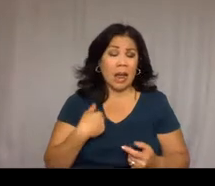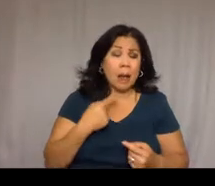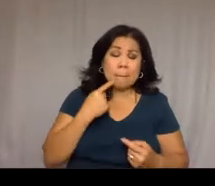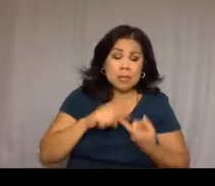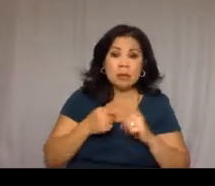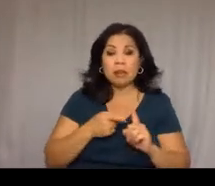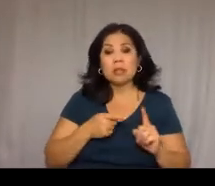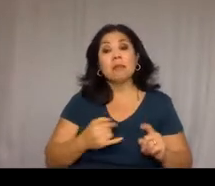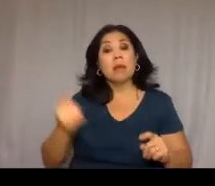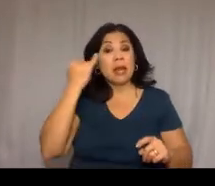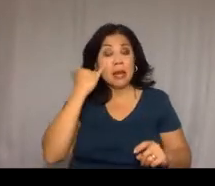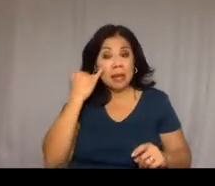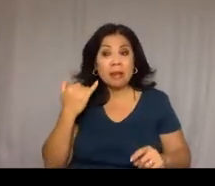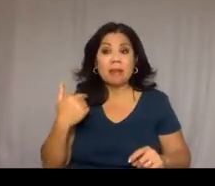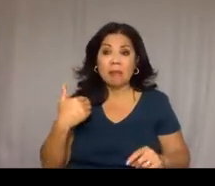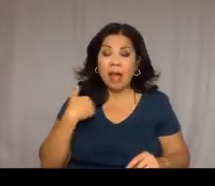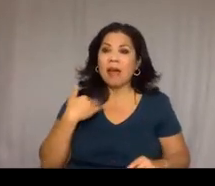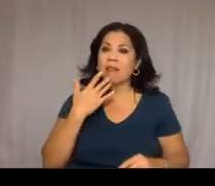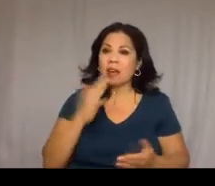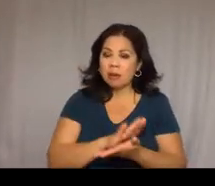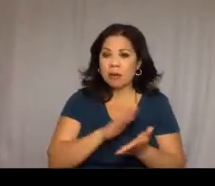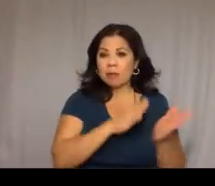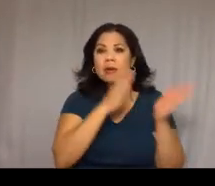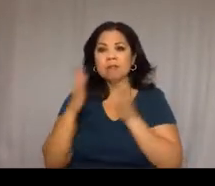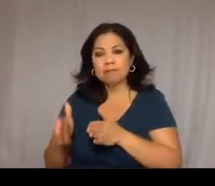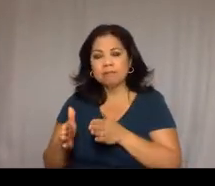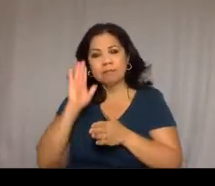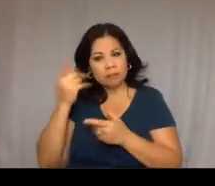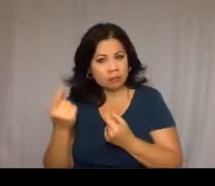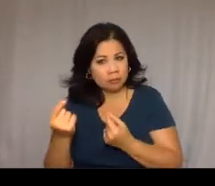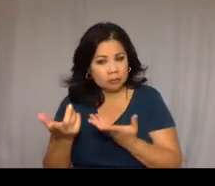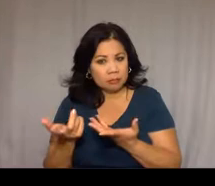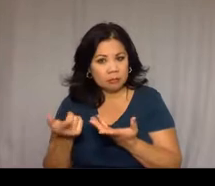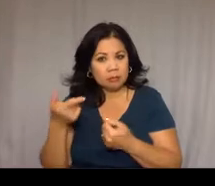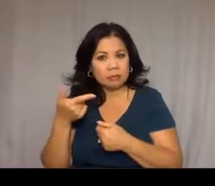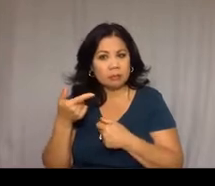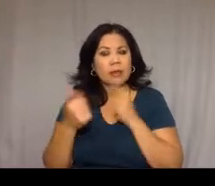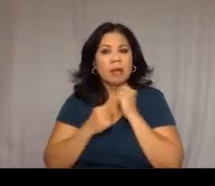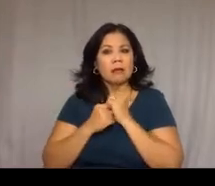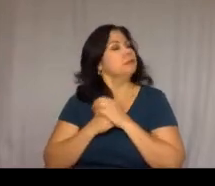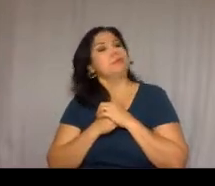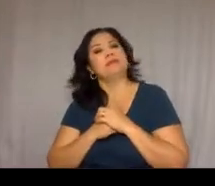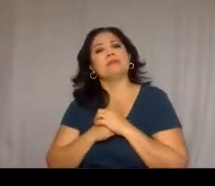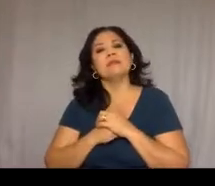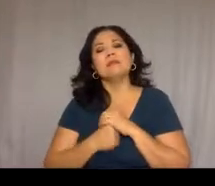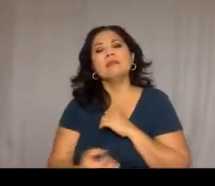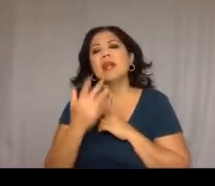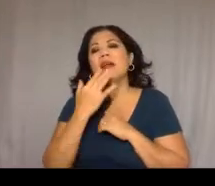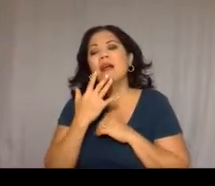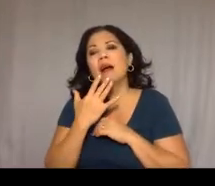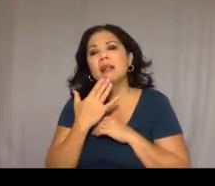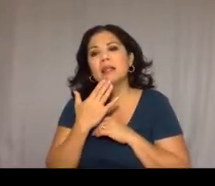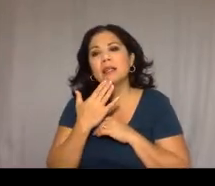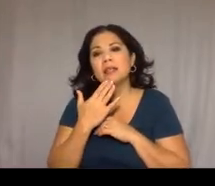but if you do have a colored piece of paper at home, what you would do is you would color this beautiful guy